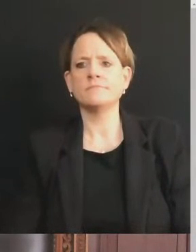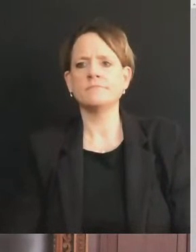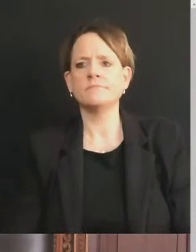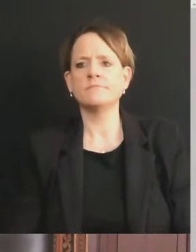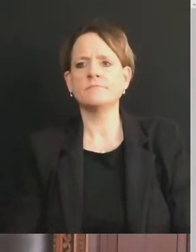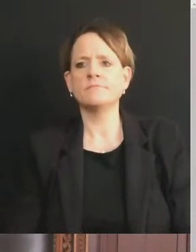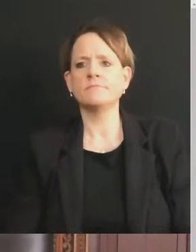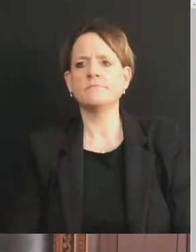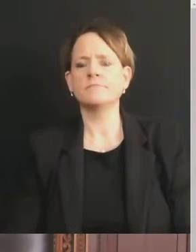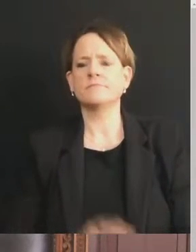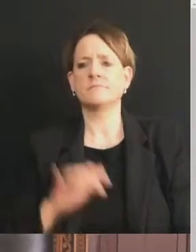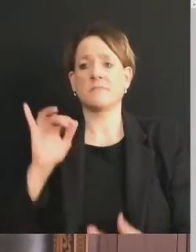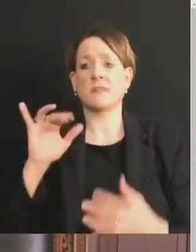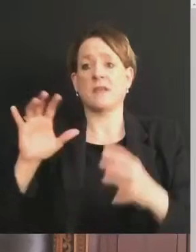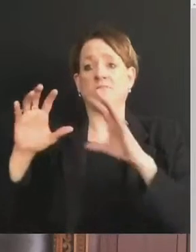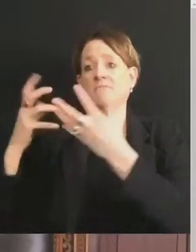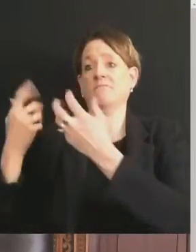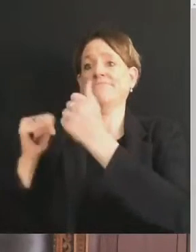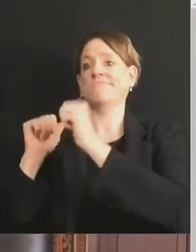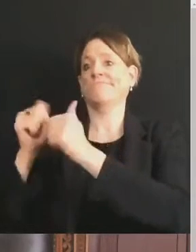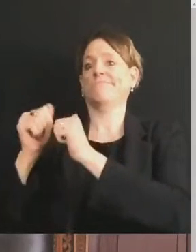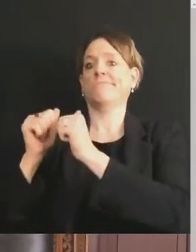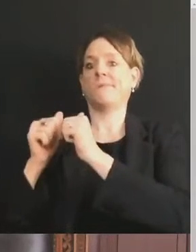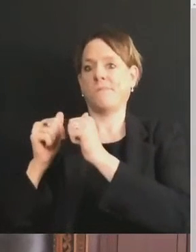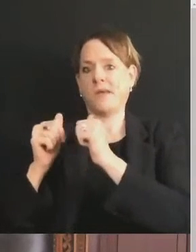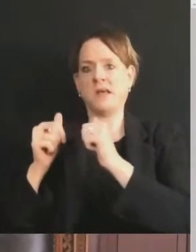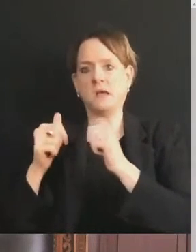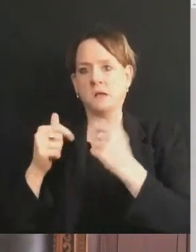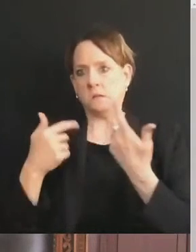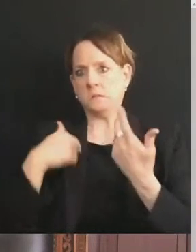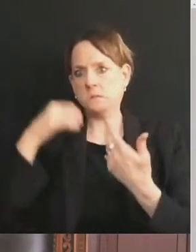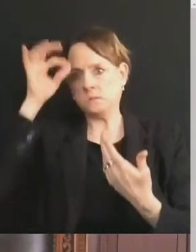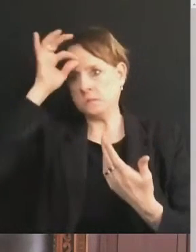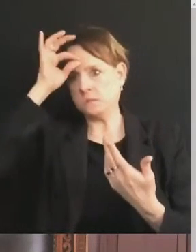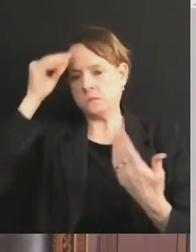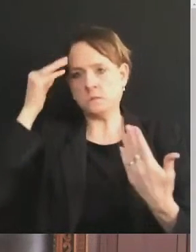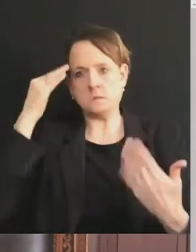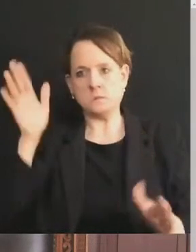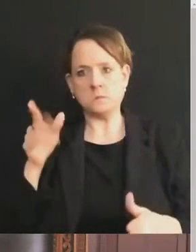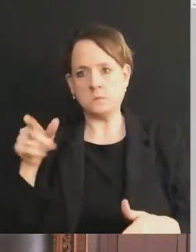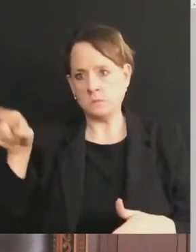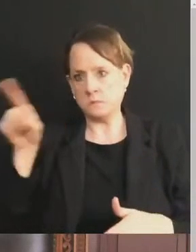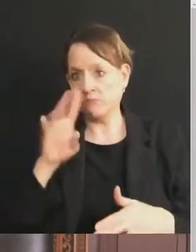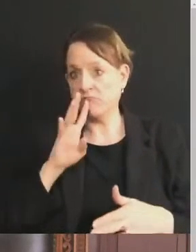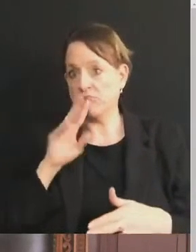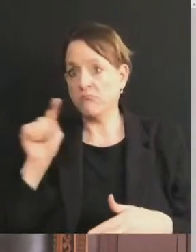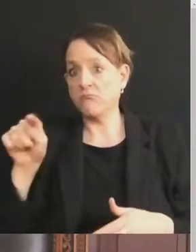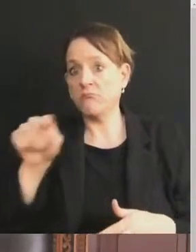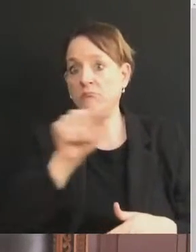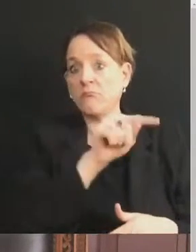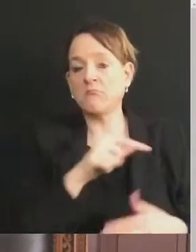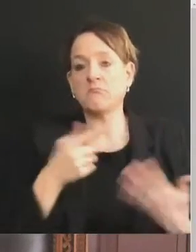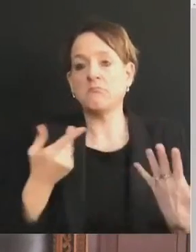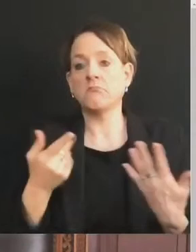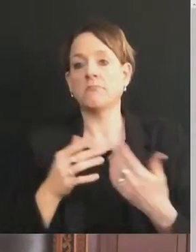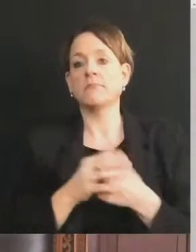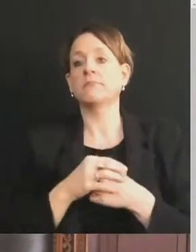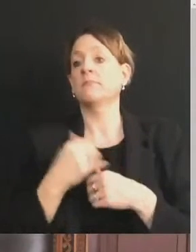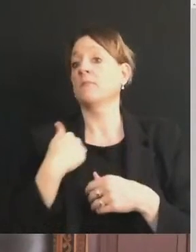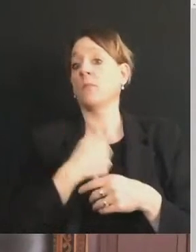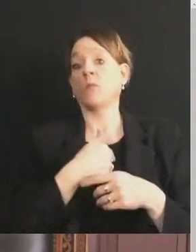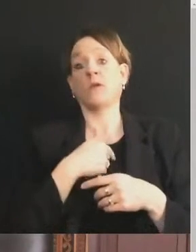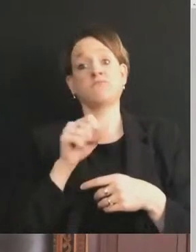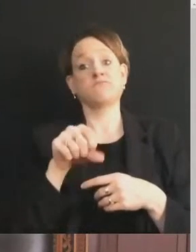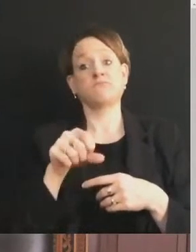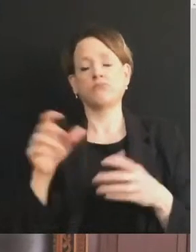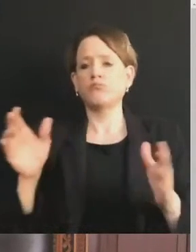only thing I can tell you is that we encourage them to do the things we want all Wisconsinites to do. If you're coming to town,